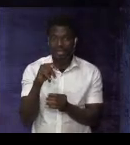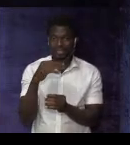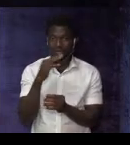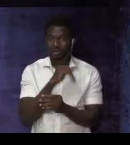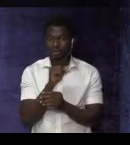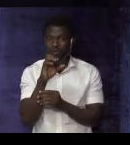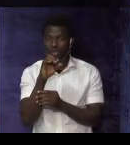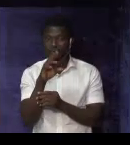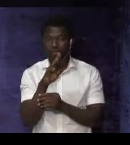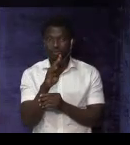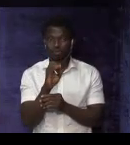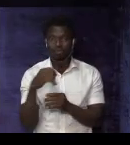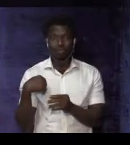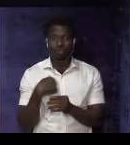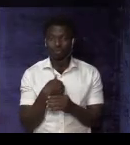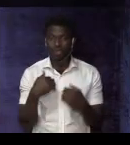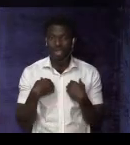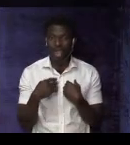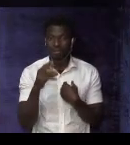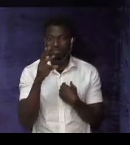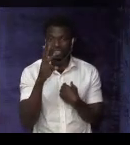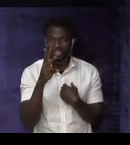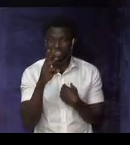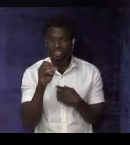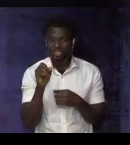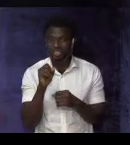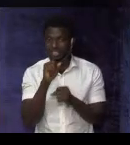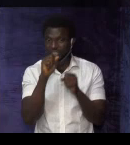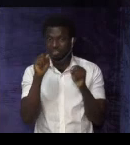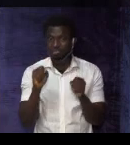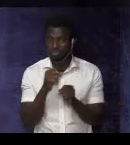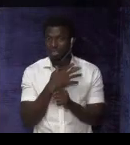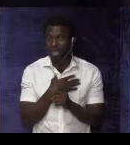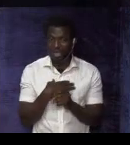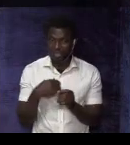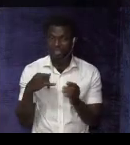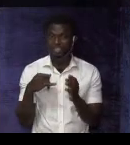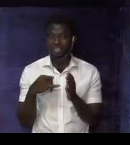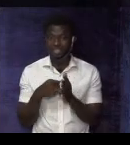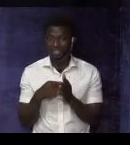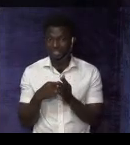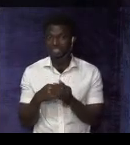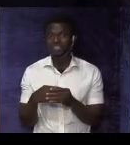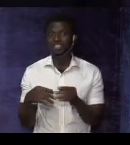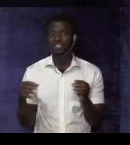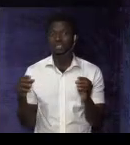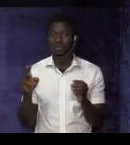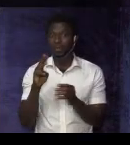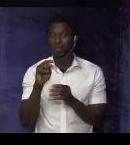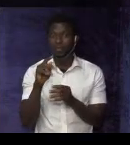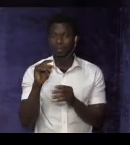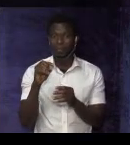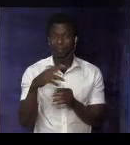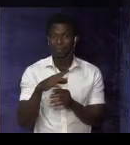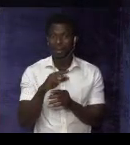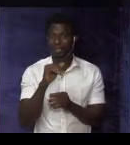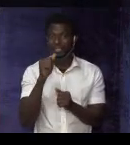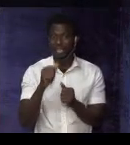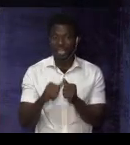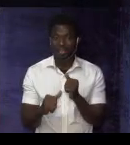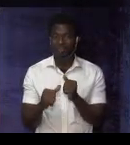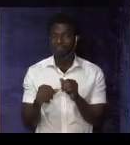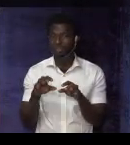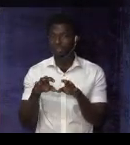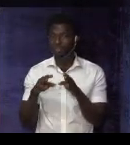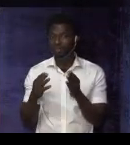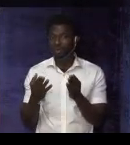we add 6 squares. And the 6 squares corresponds to each of these 6 faces of the cube. So there are 6 squares